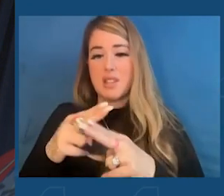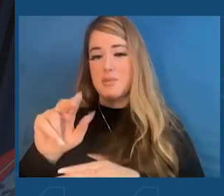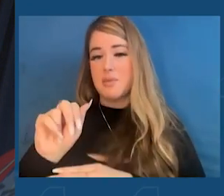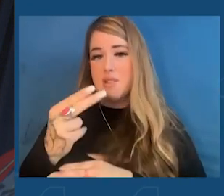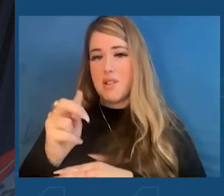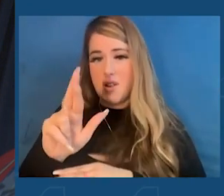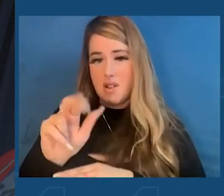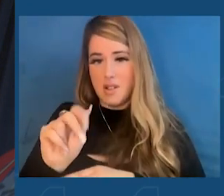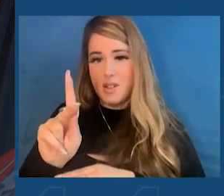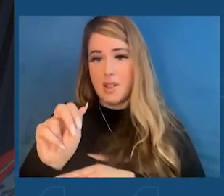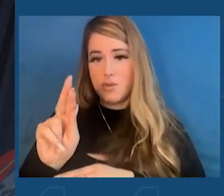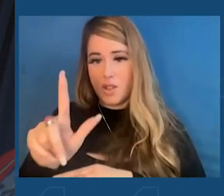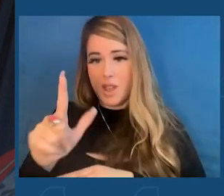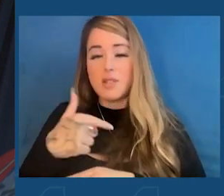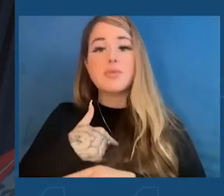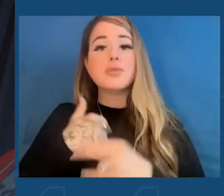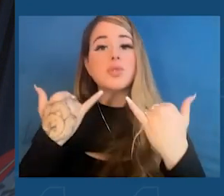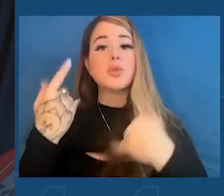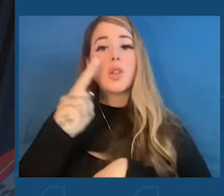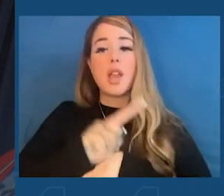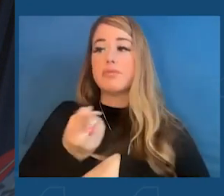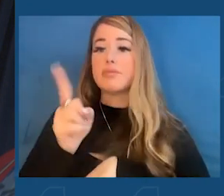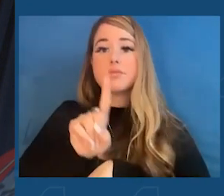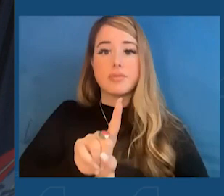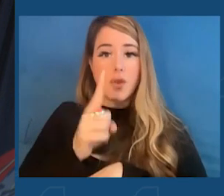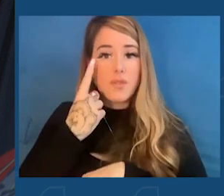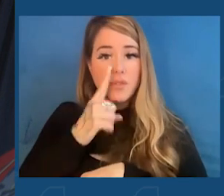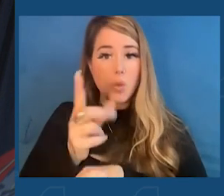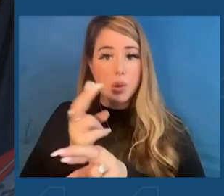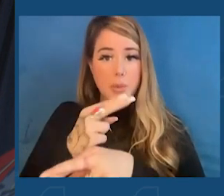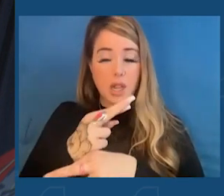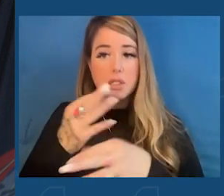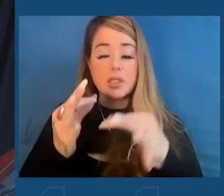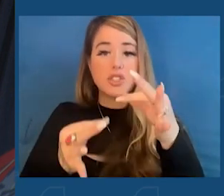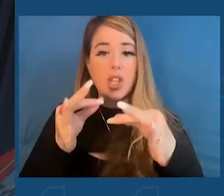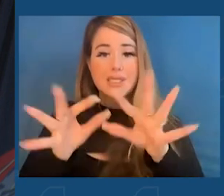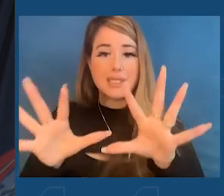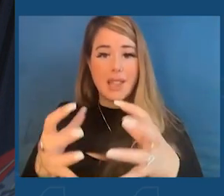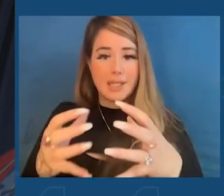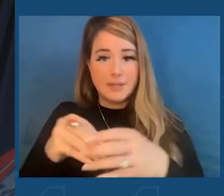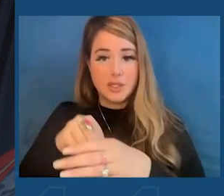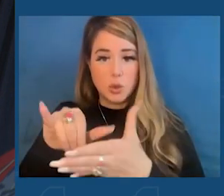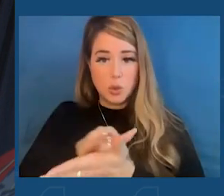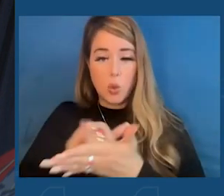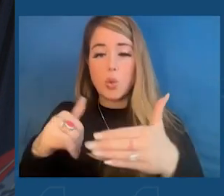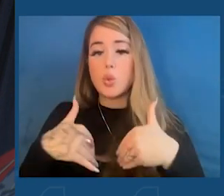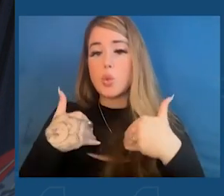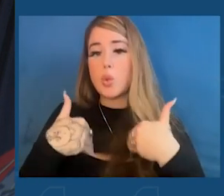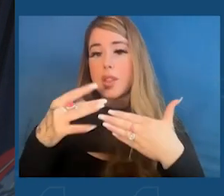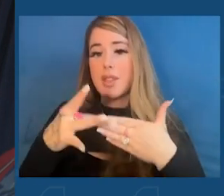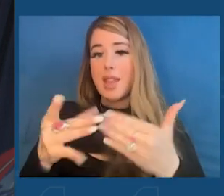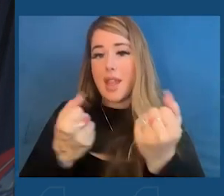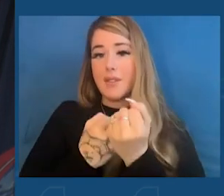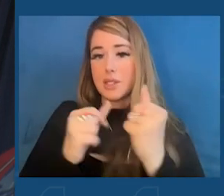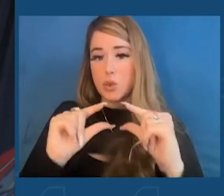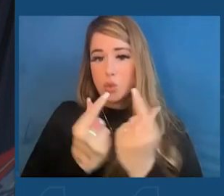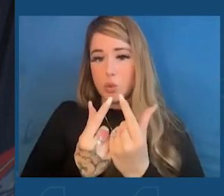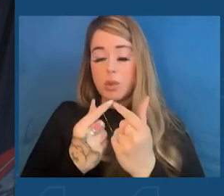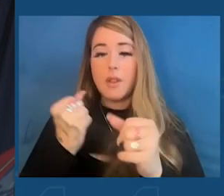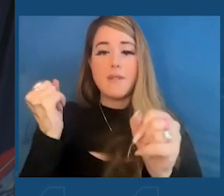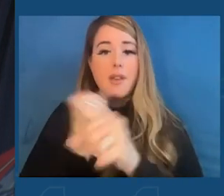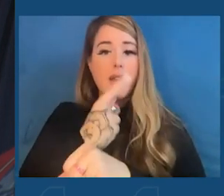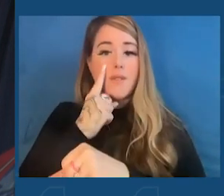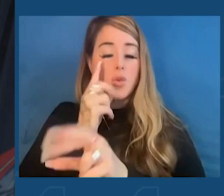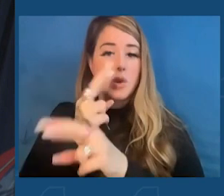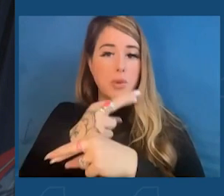Rao, and I speak today on behalf of the Reproductive Justice Collective of New York, a youth-led advocacy group fighting for reproductive access for all in New